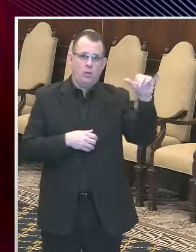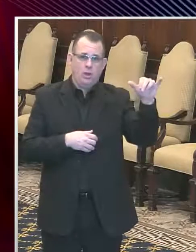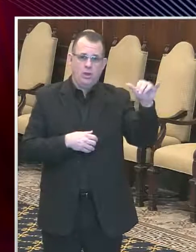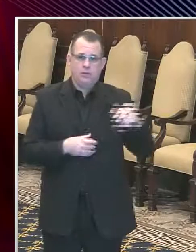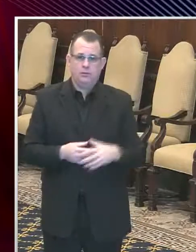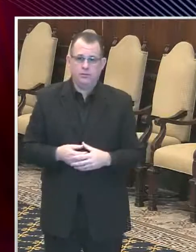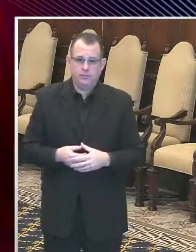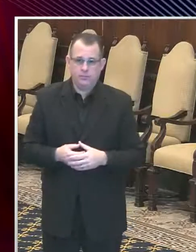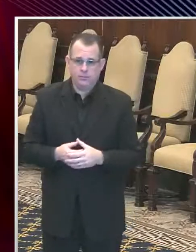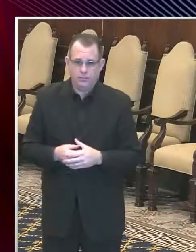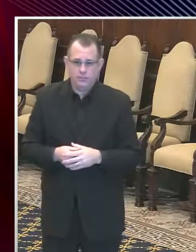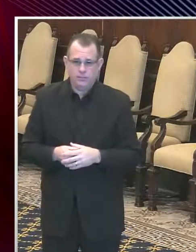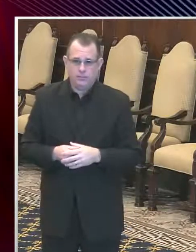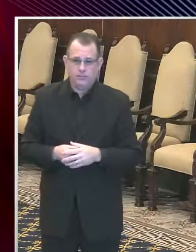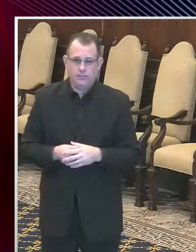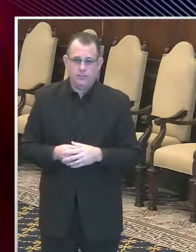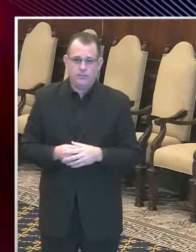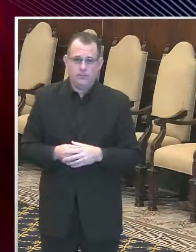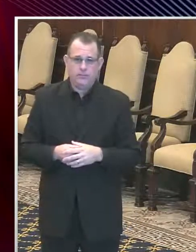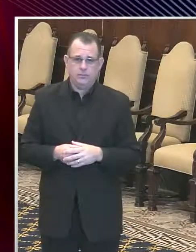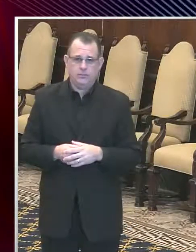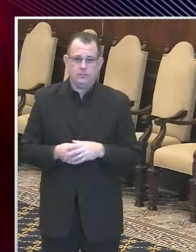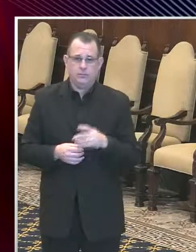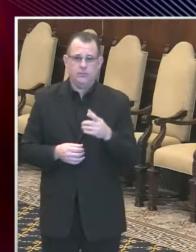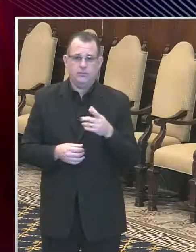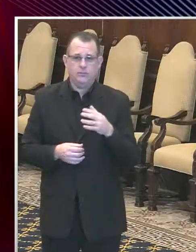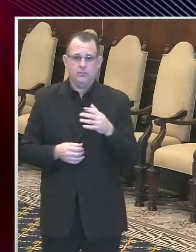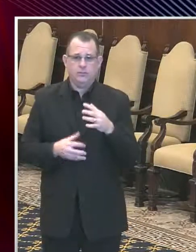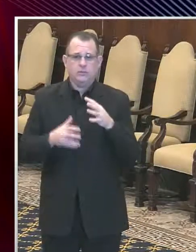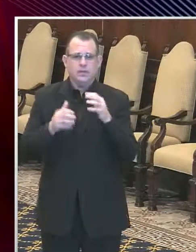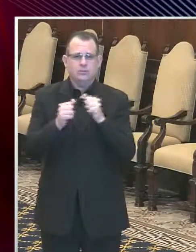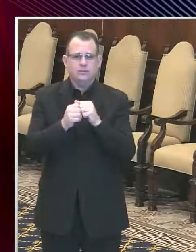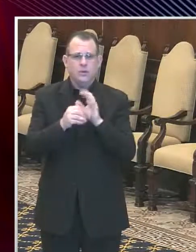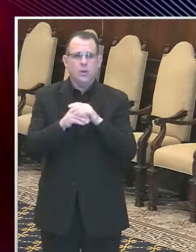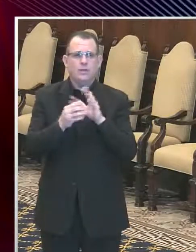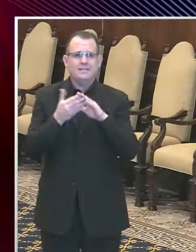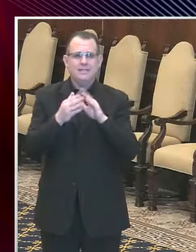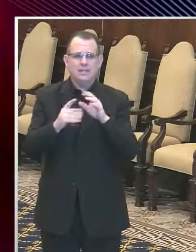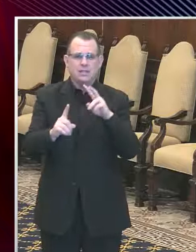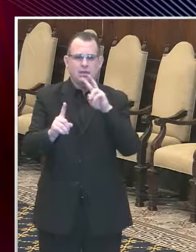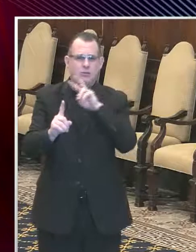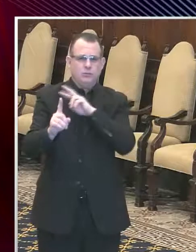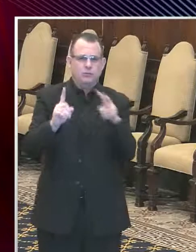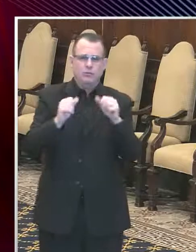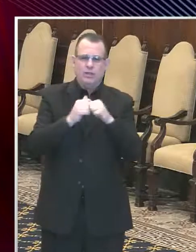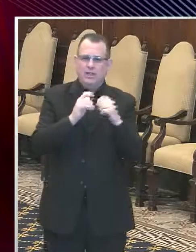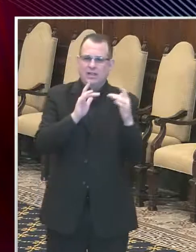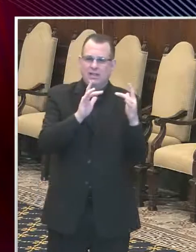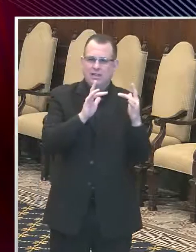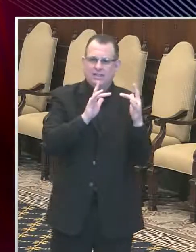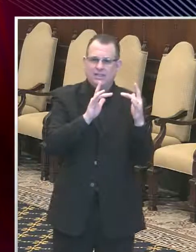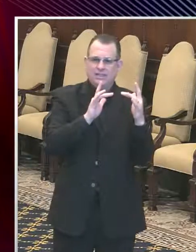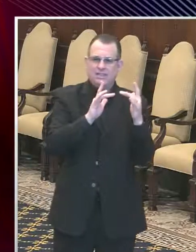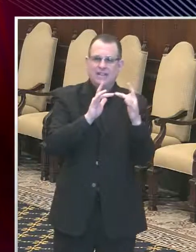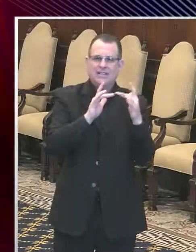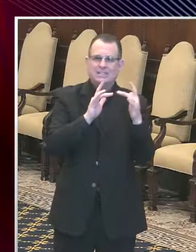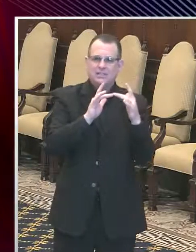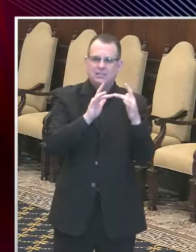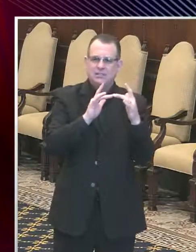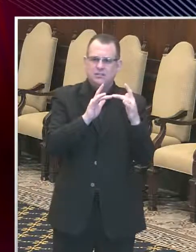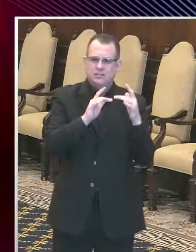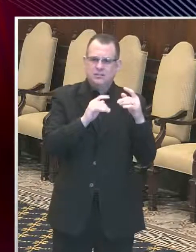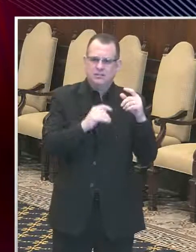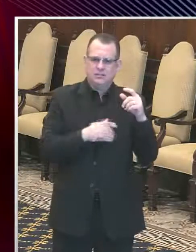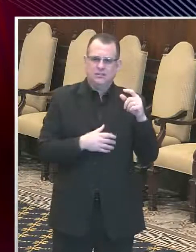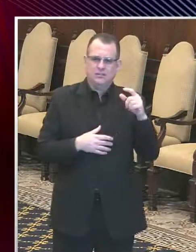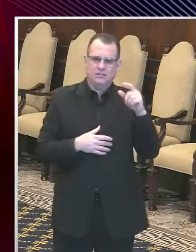to see if there was an update on where the city stands with contact tracing in terms of